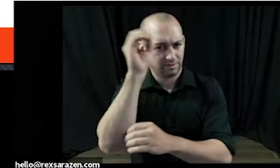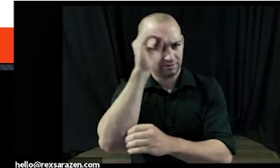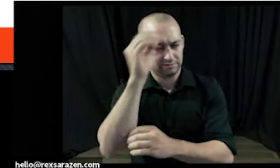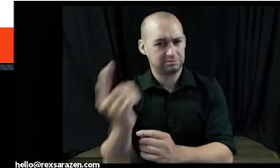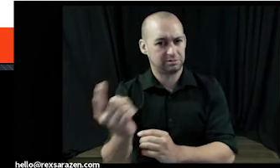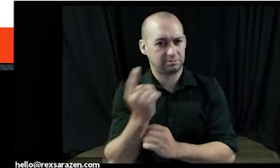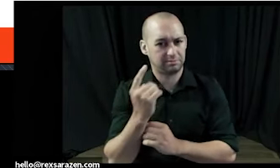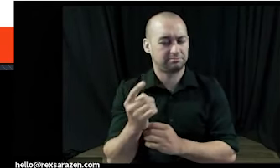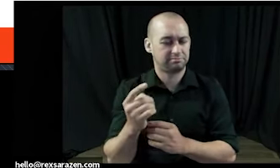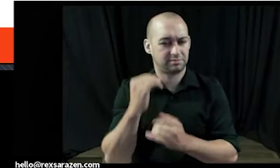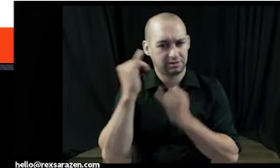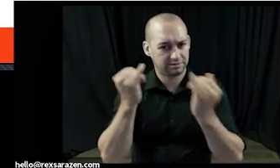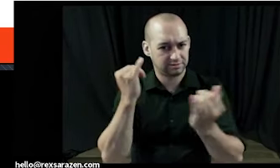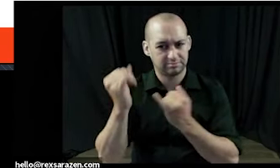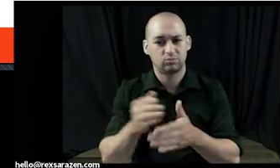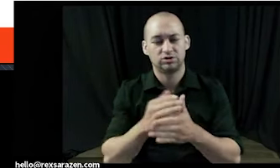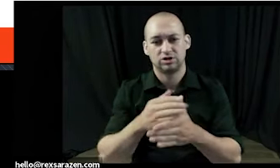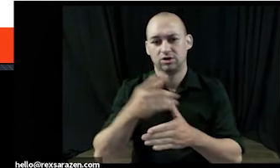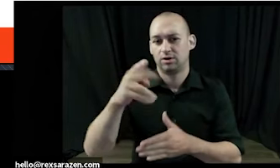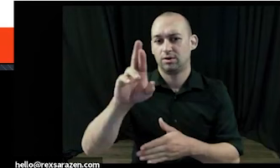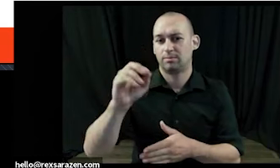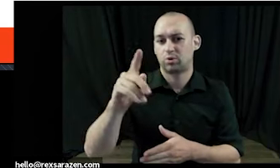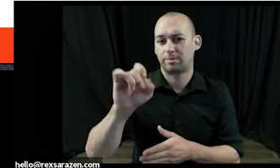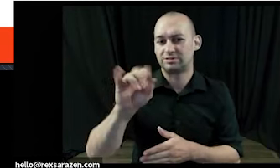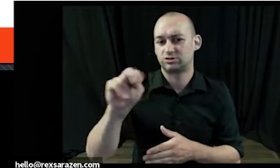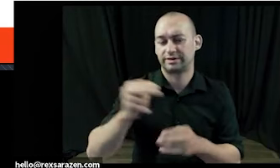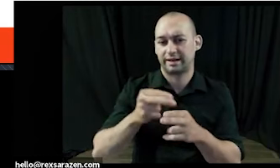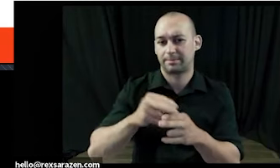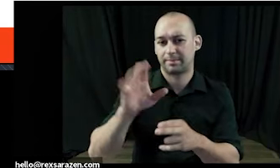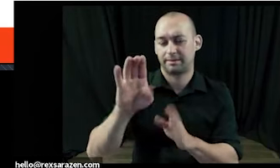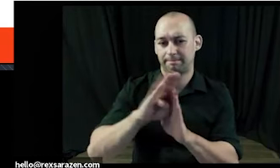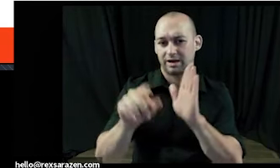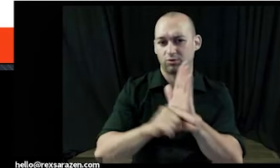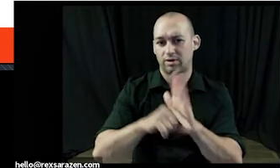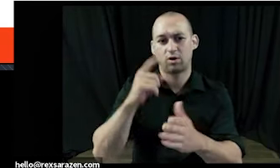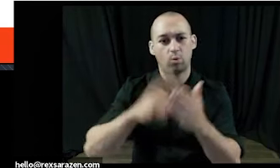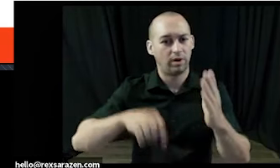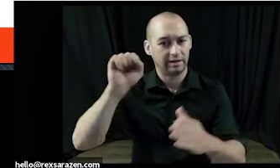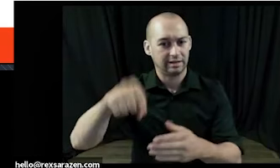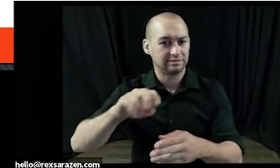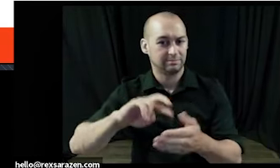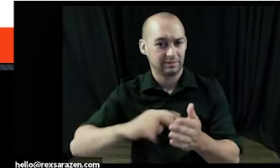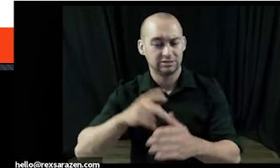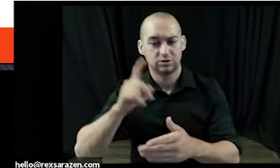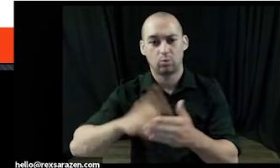for example, we share the proposition name, the context, what a yes vote means, what a no vote means, that context being